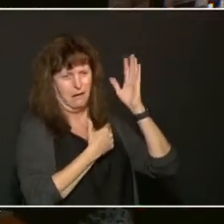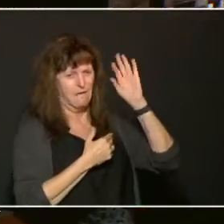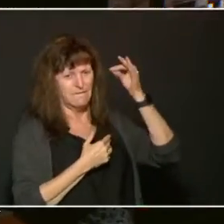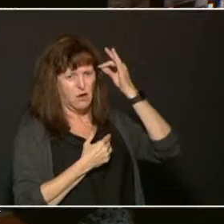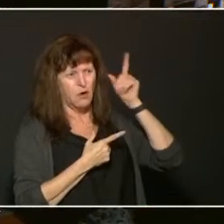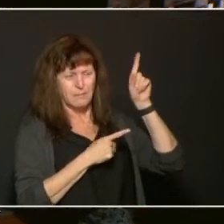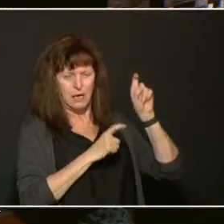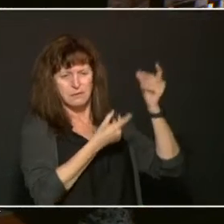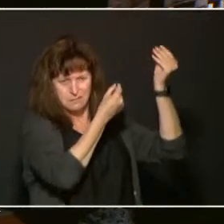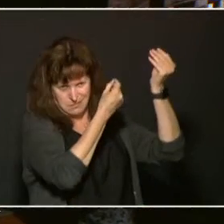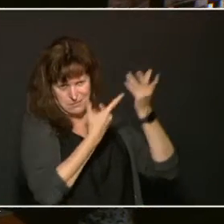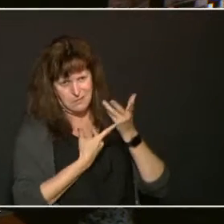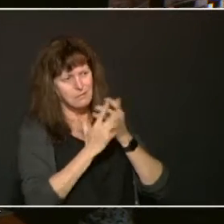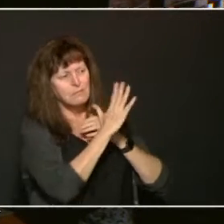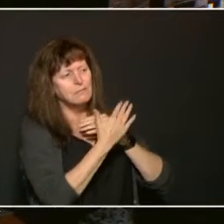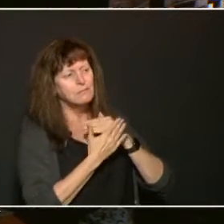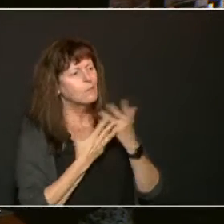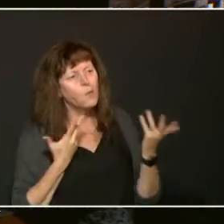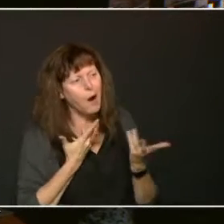Follow-up?